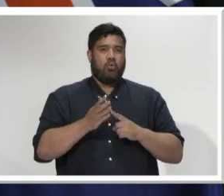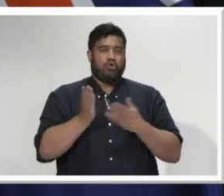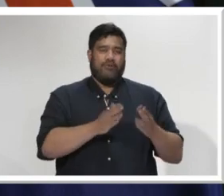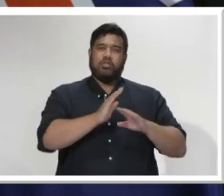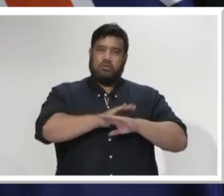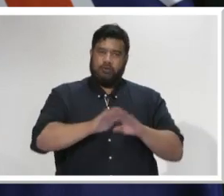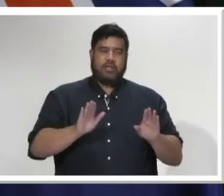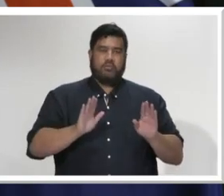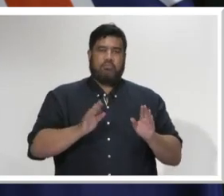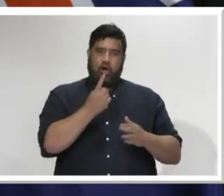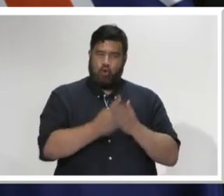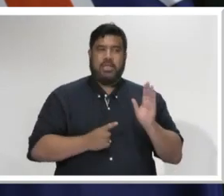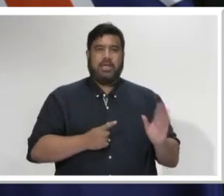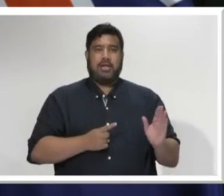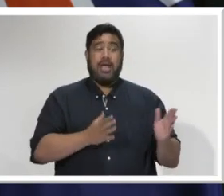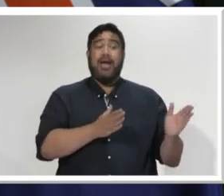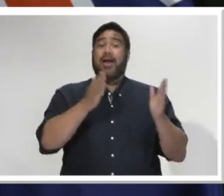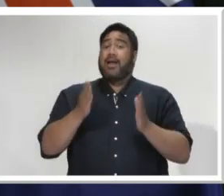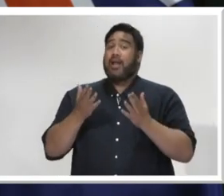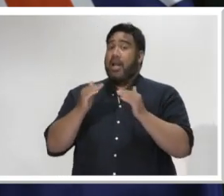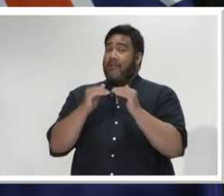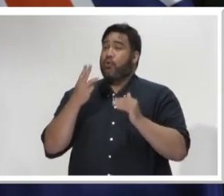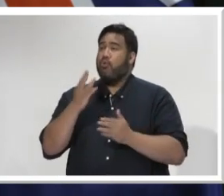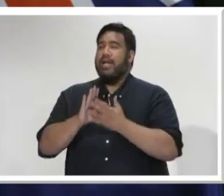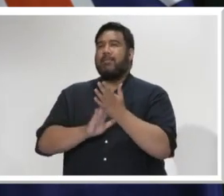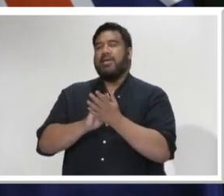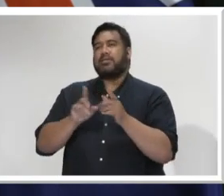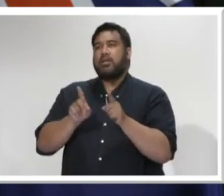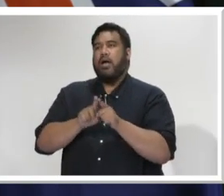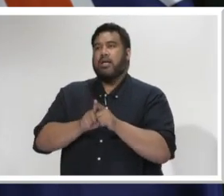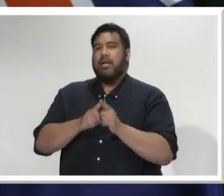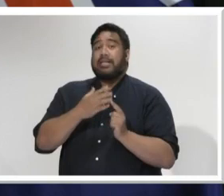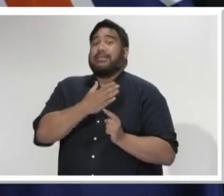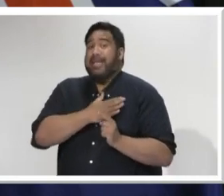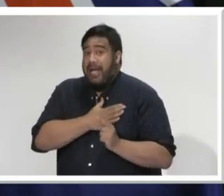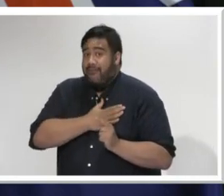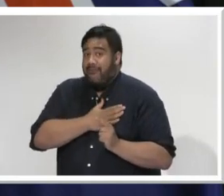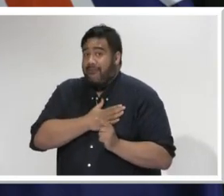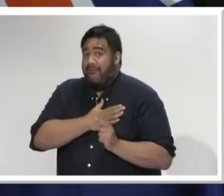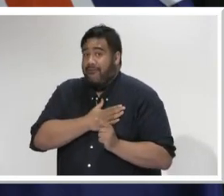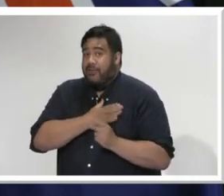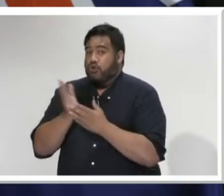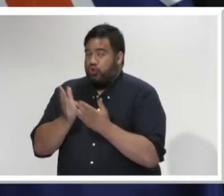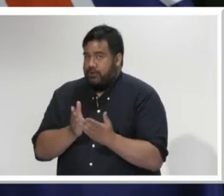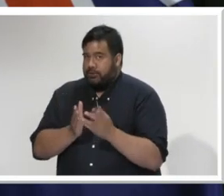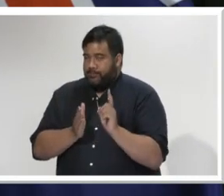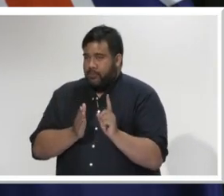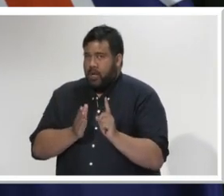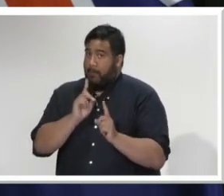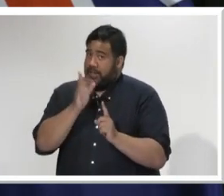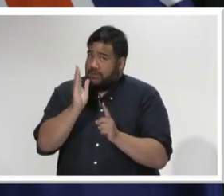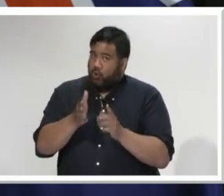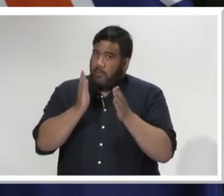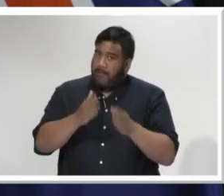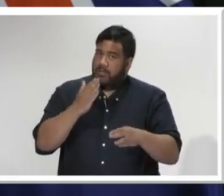only. We still want to reduce contact with one another, so you must work from home if you can. If